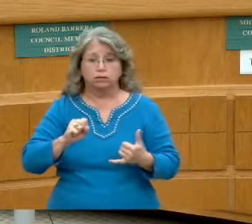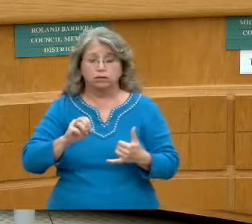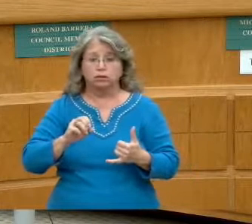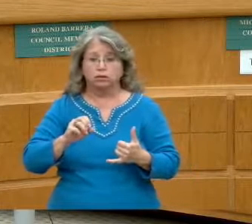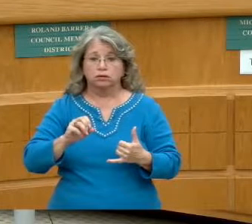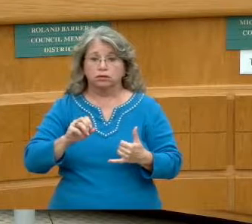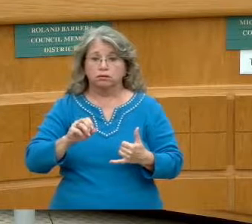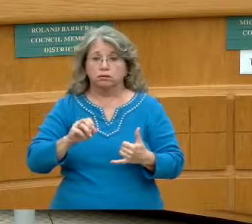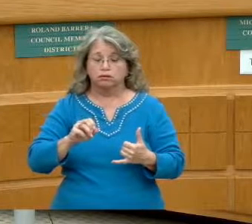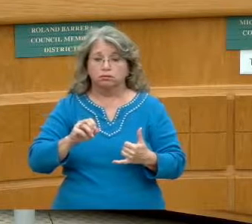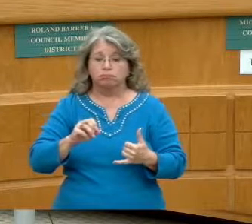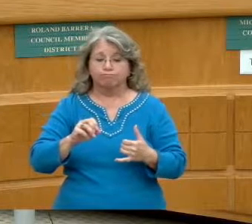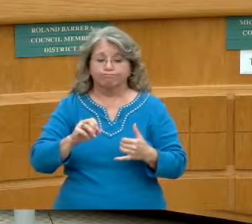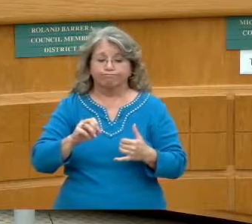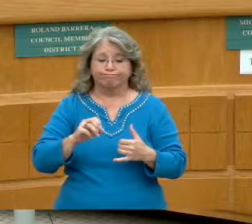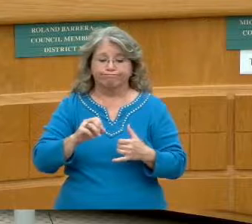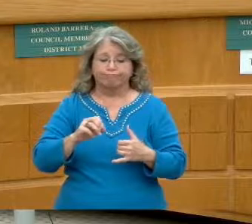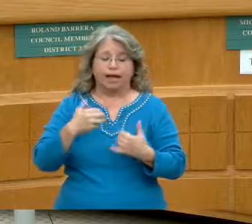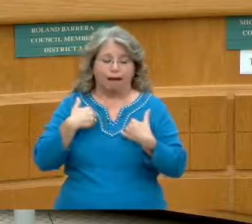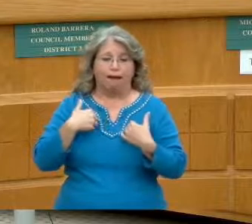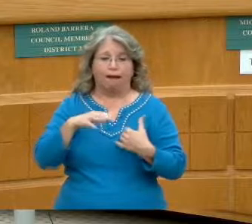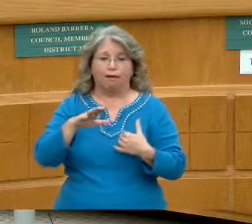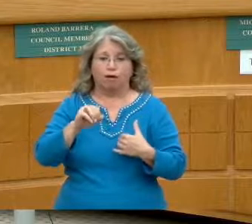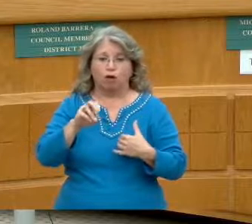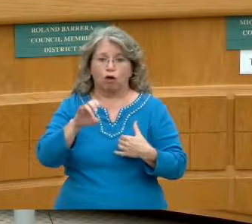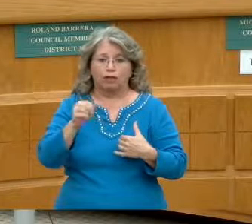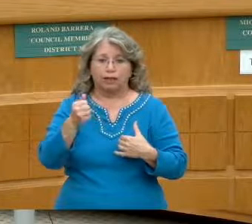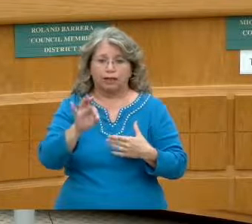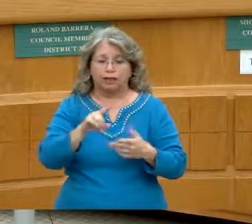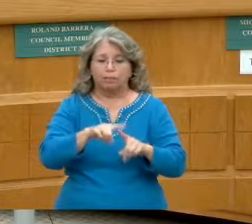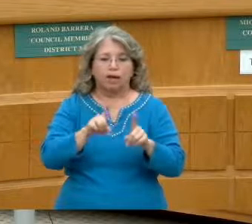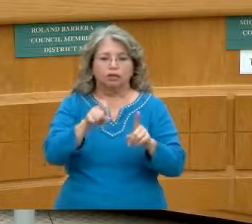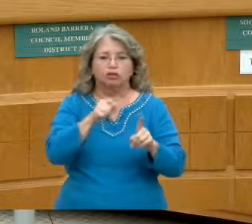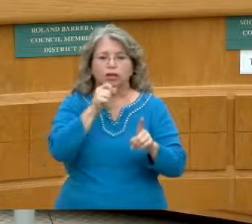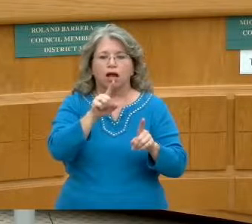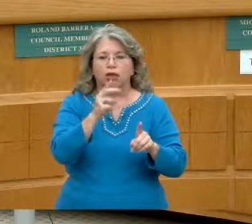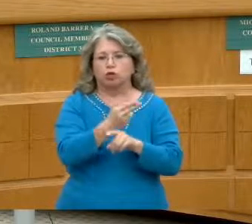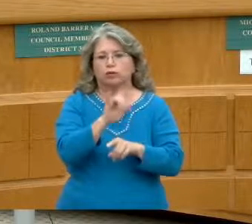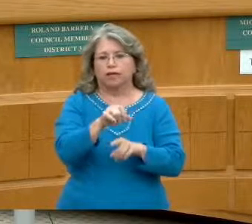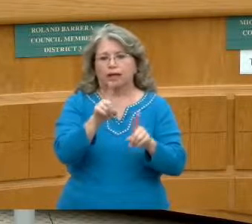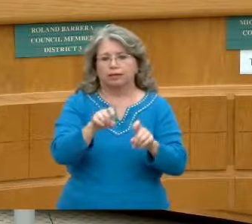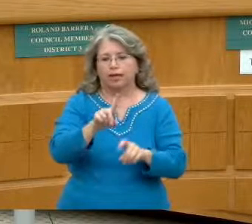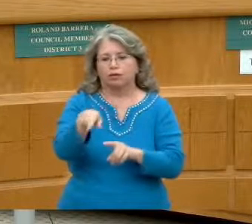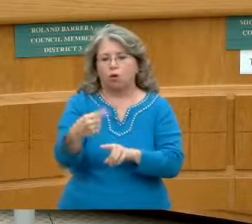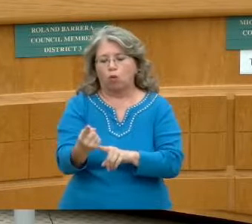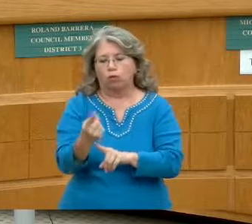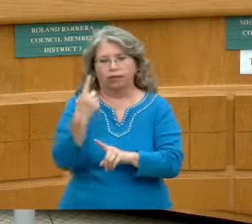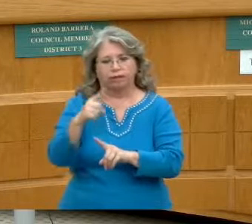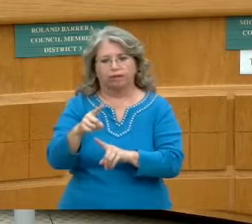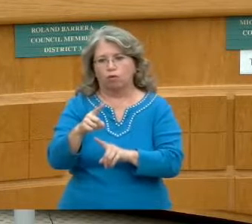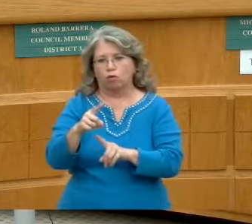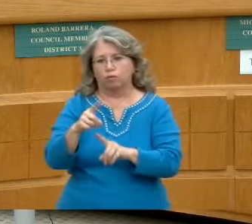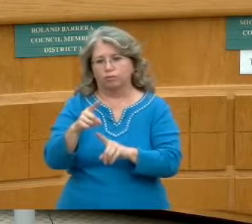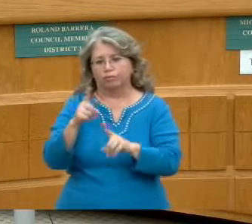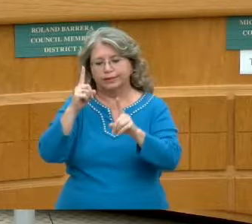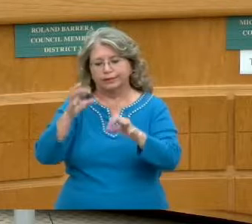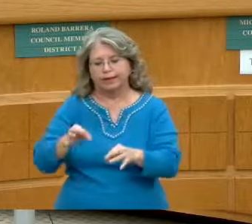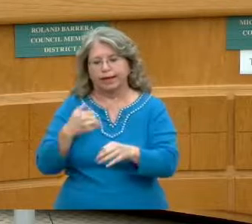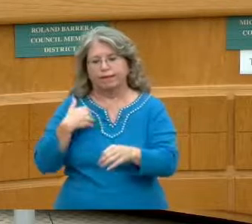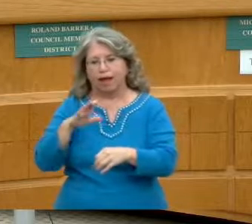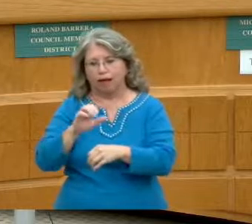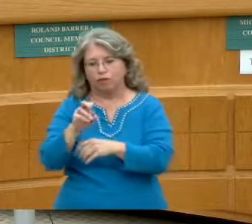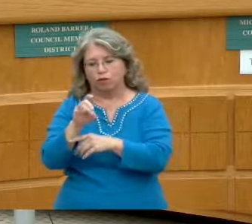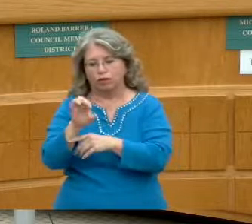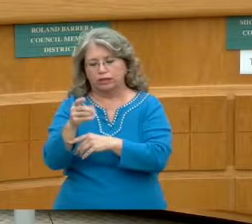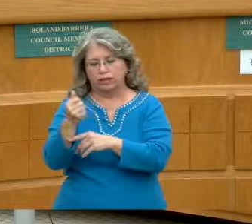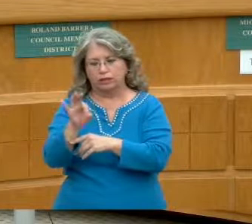not be used solely to diagnose COVID-19. ¿Qué es una prueba de anticuerpos? Las pruebas de anticuerpos verifican una muestra de